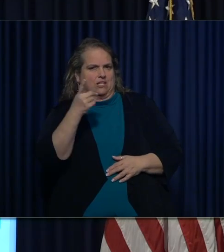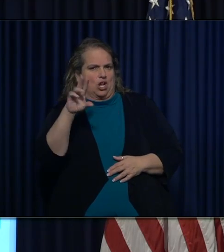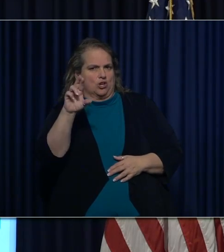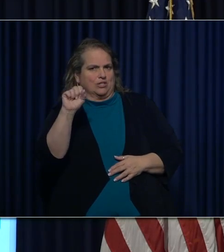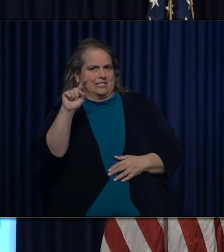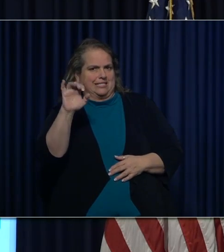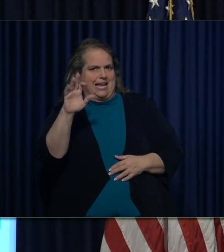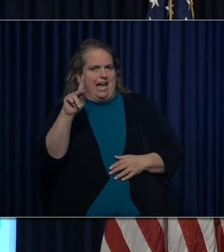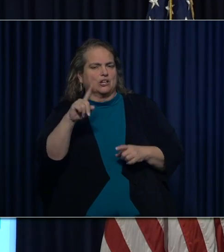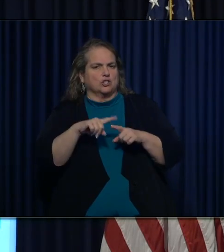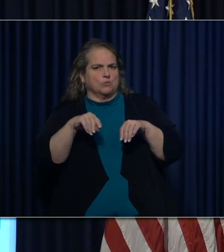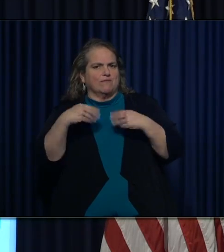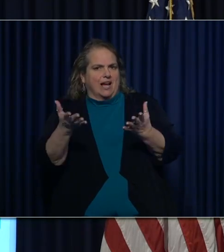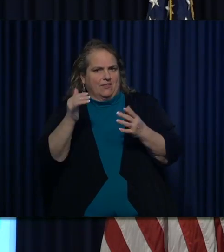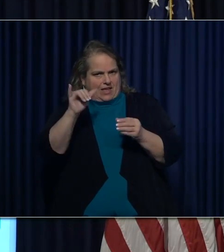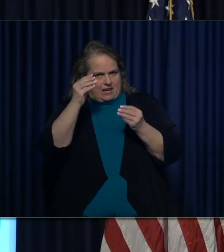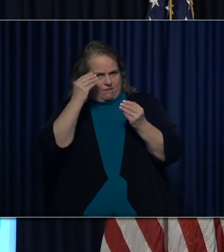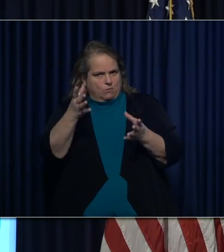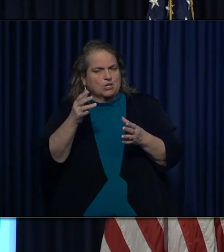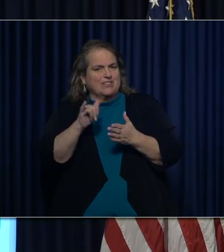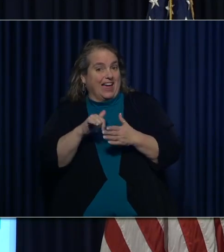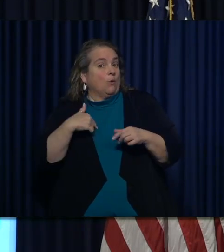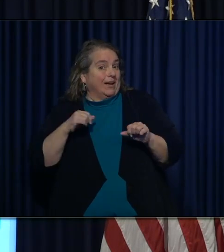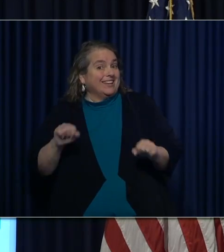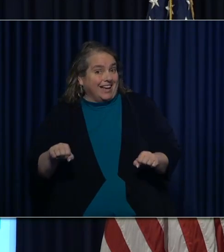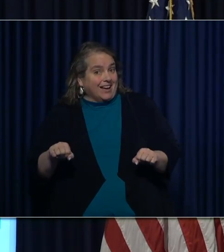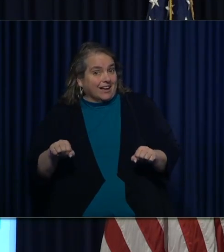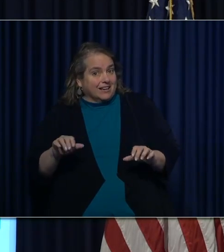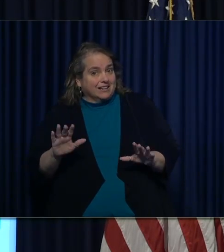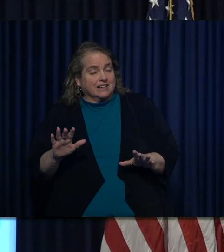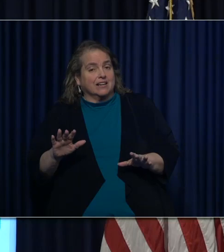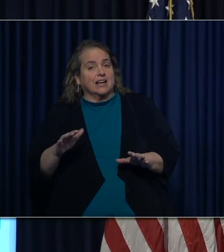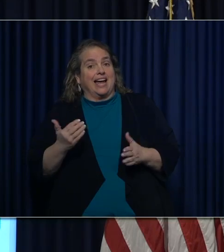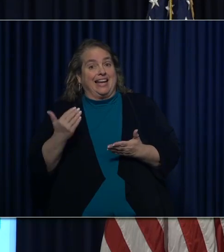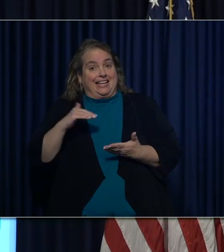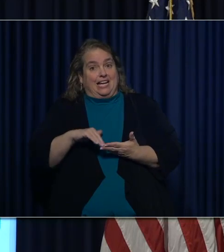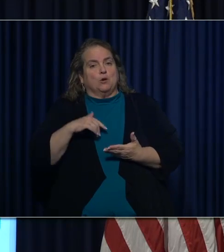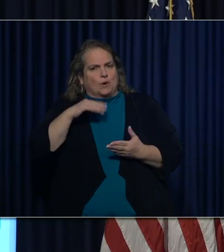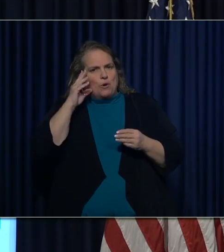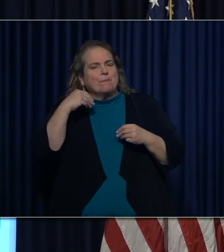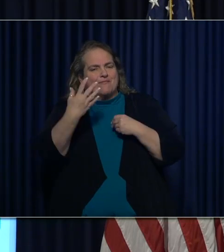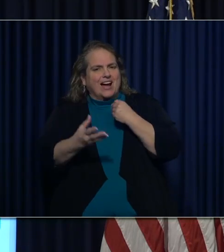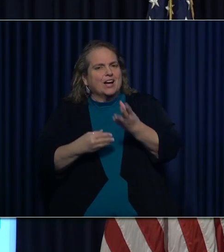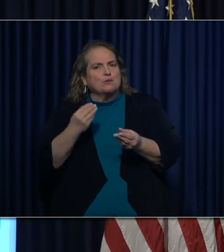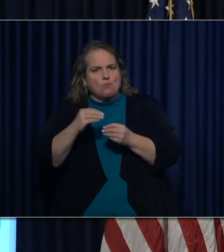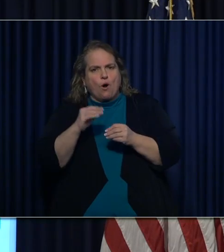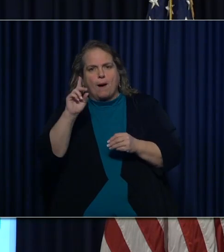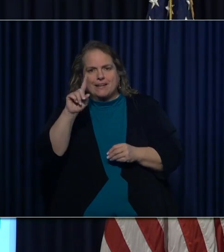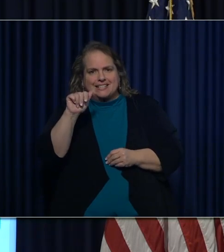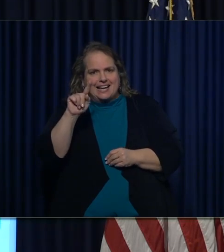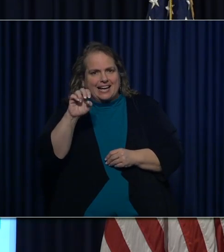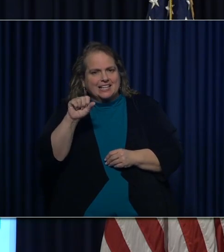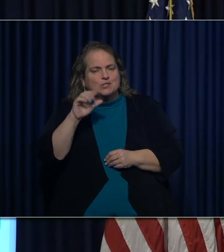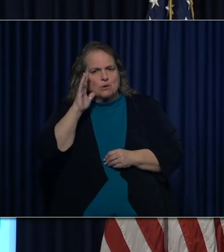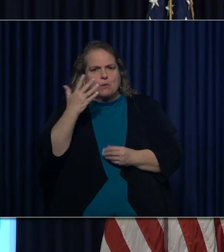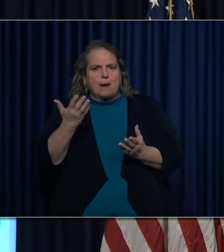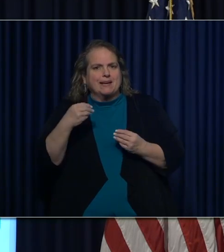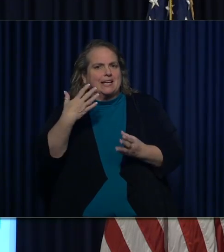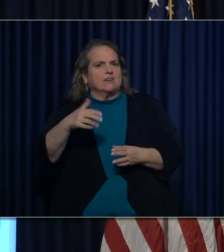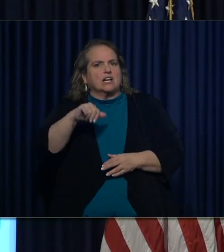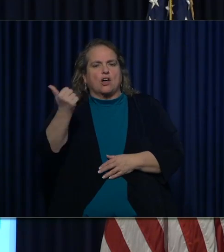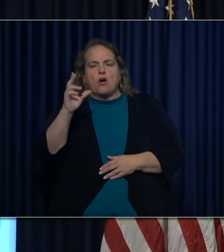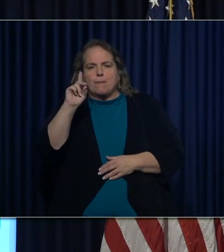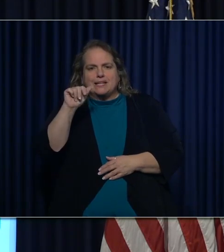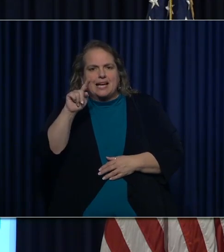step up and provide the information that we can. Again, we will be providing updates. It's likely that we will provide another update